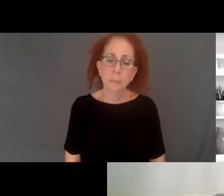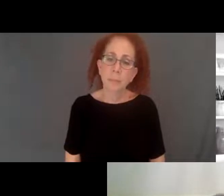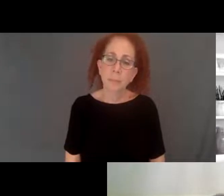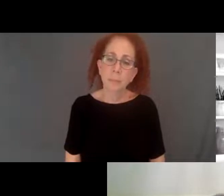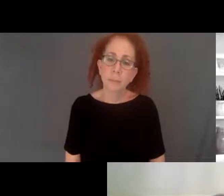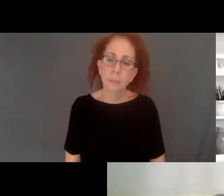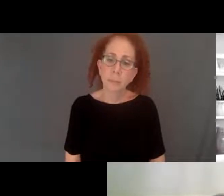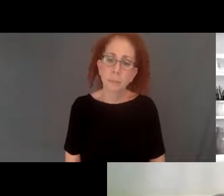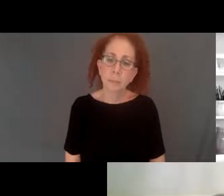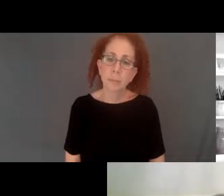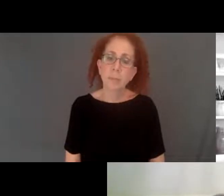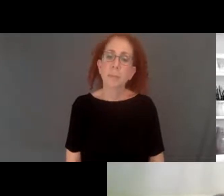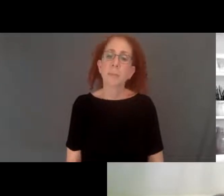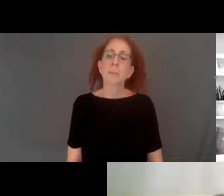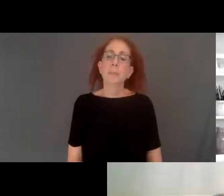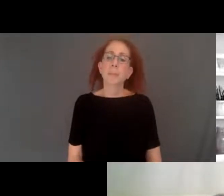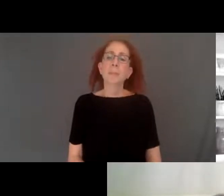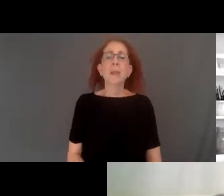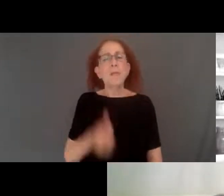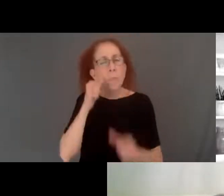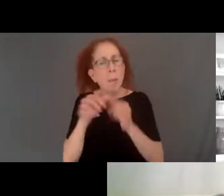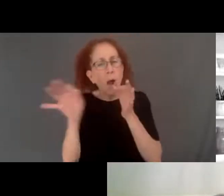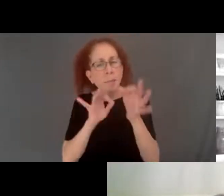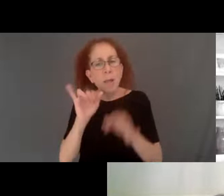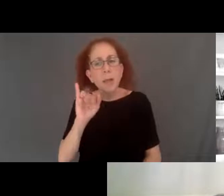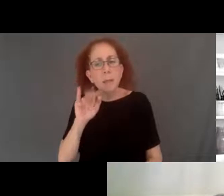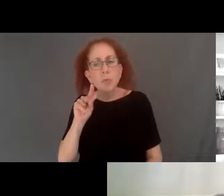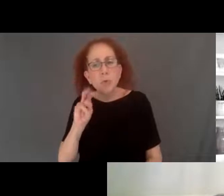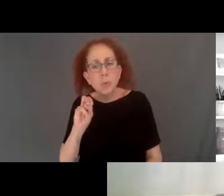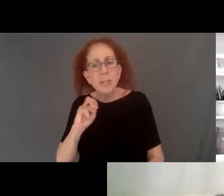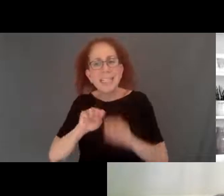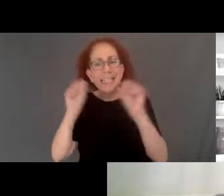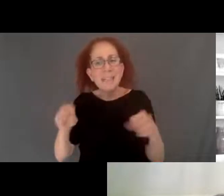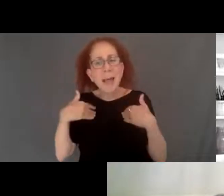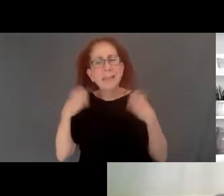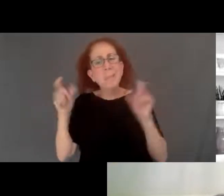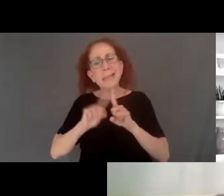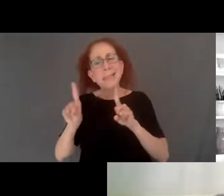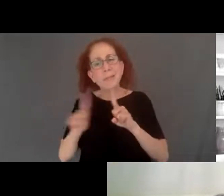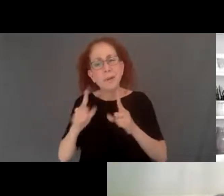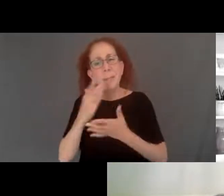Like we talked about, the immune system has a lot of parts that are much harder for us to measure easily.